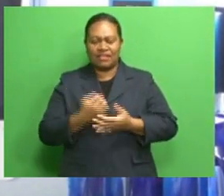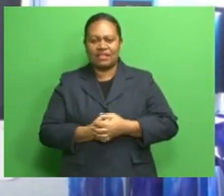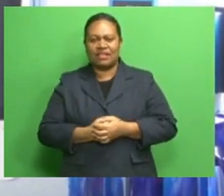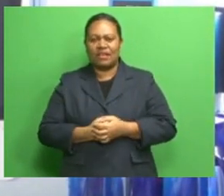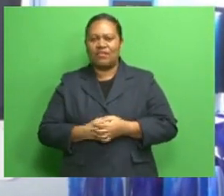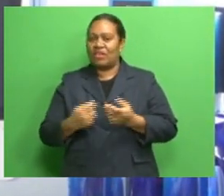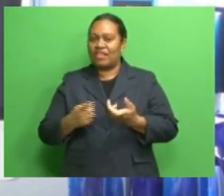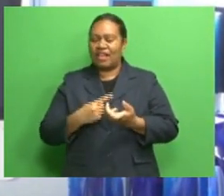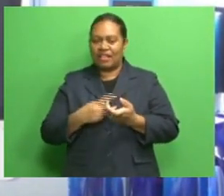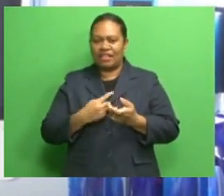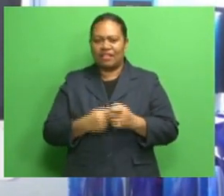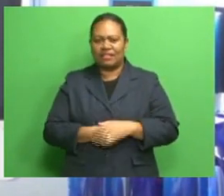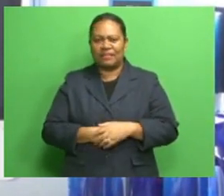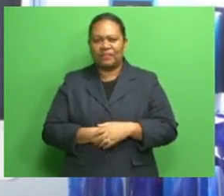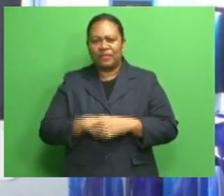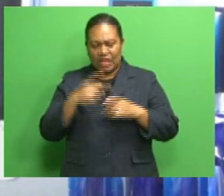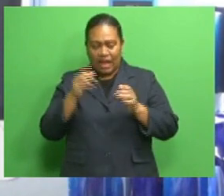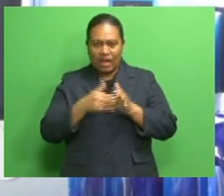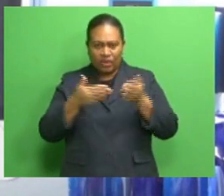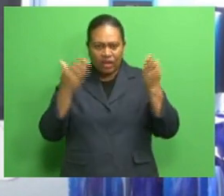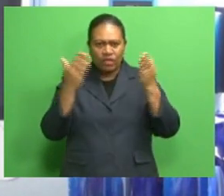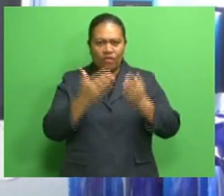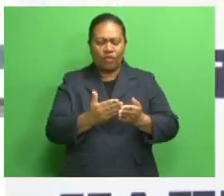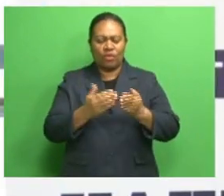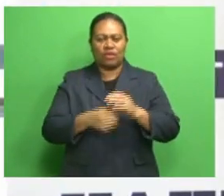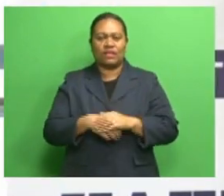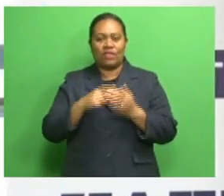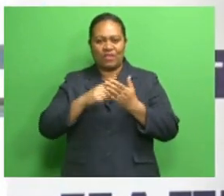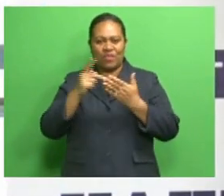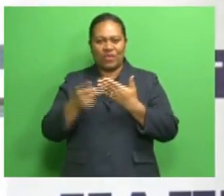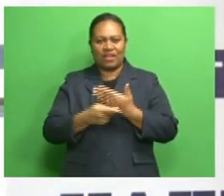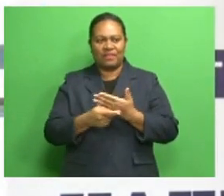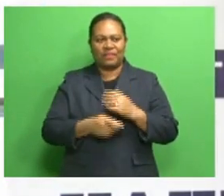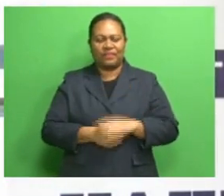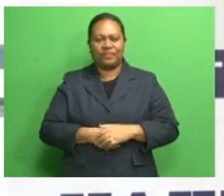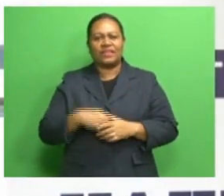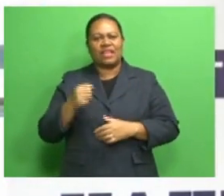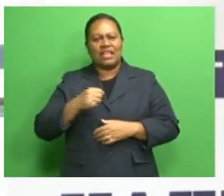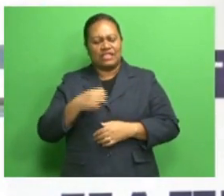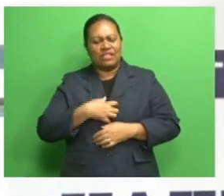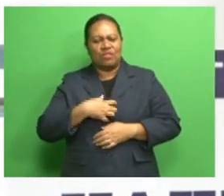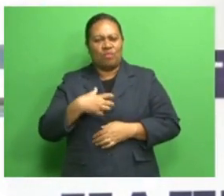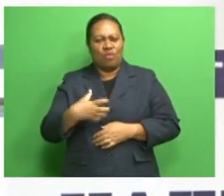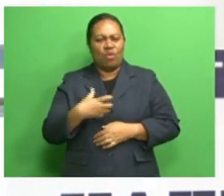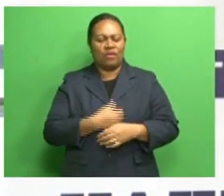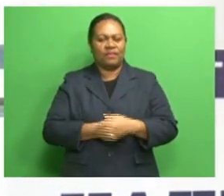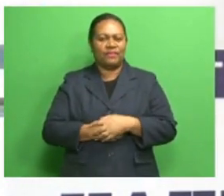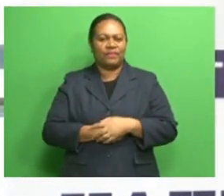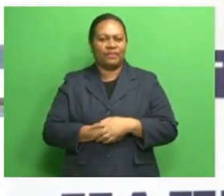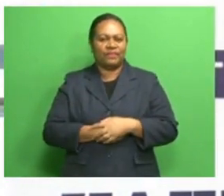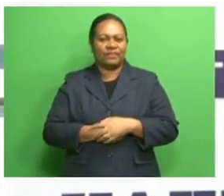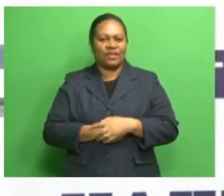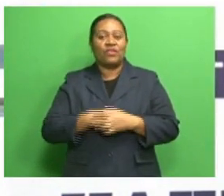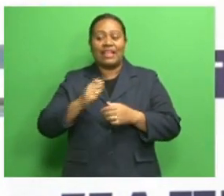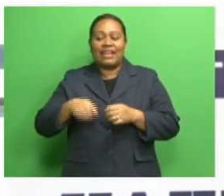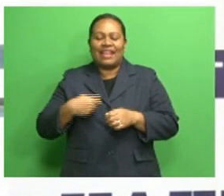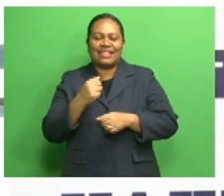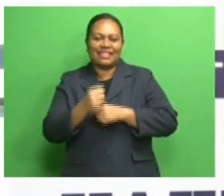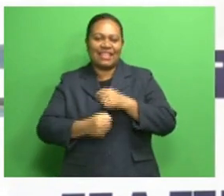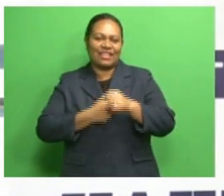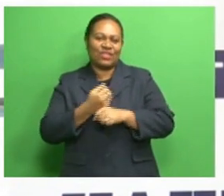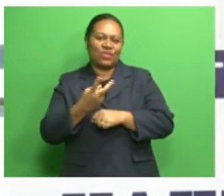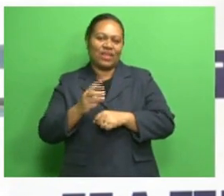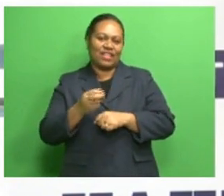rest of the year we're going to focus on a Pathways program. We're going to be more than ready for the next season,